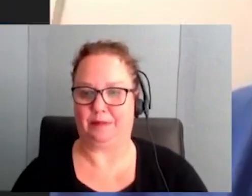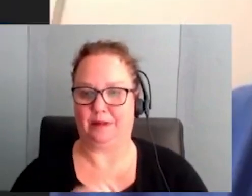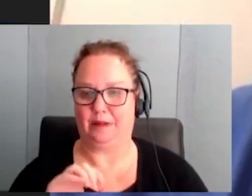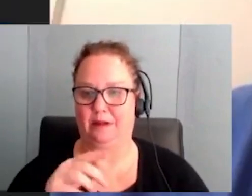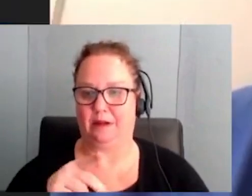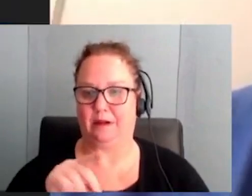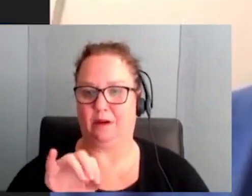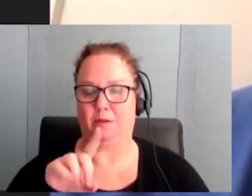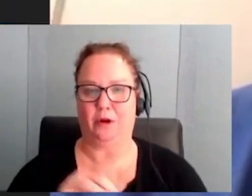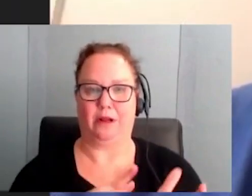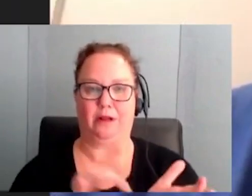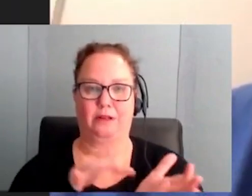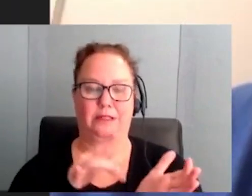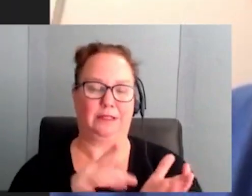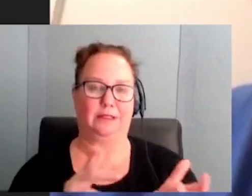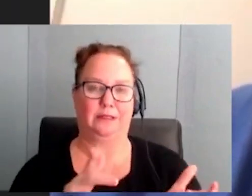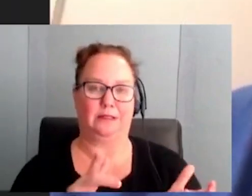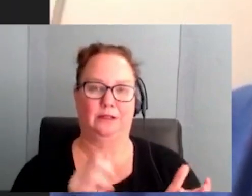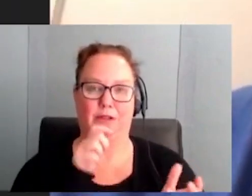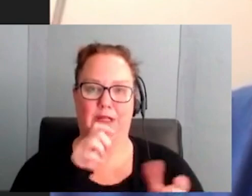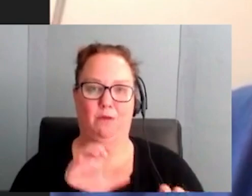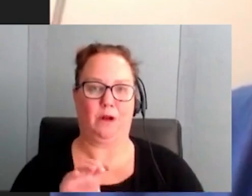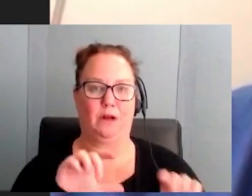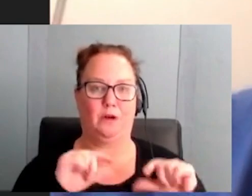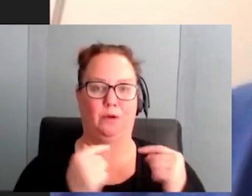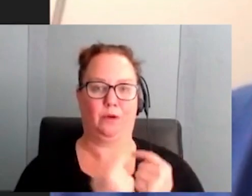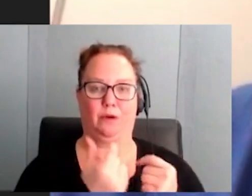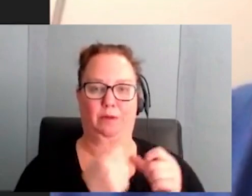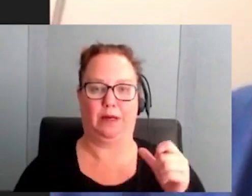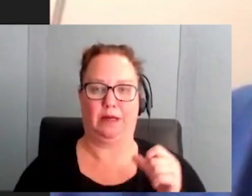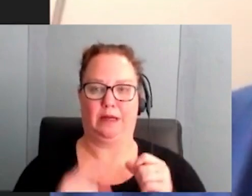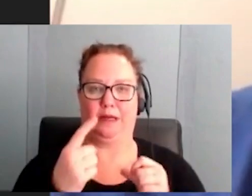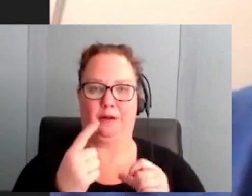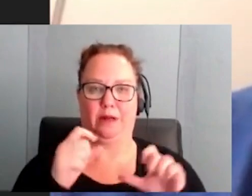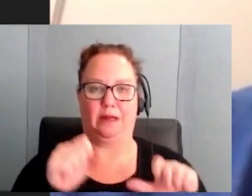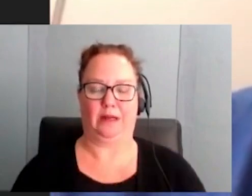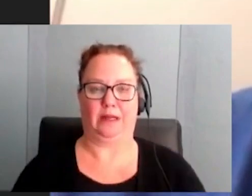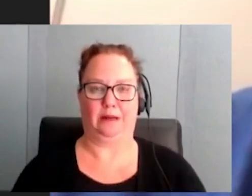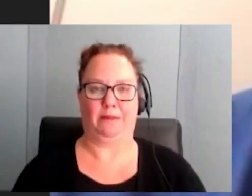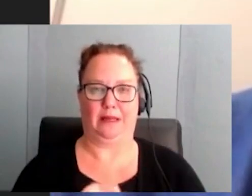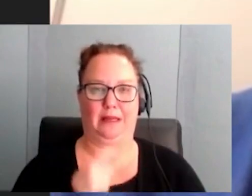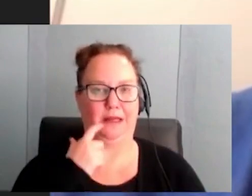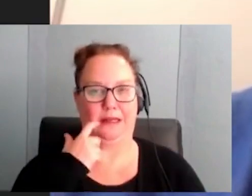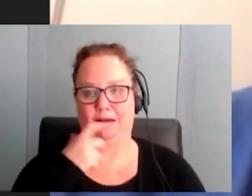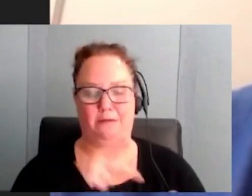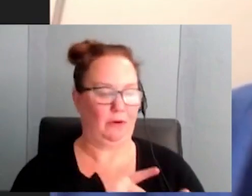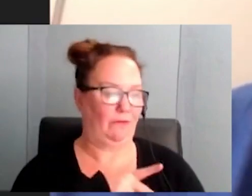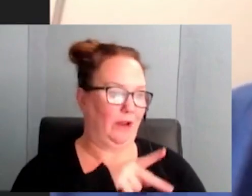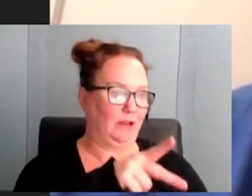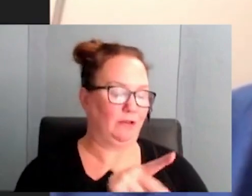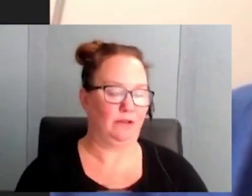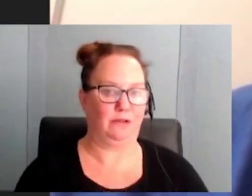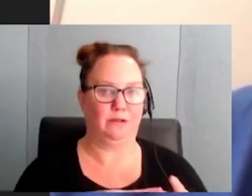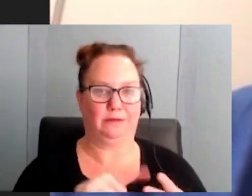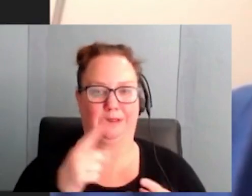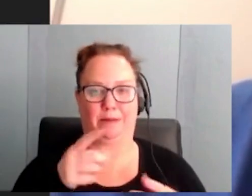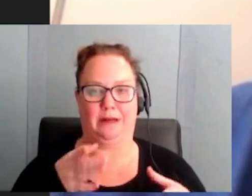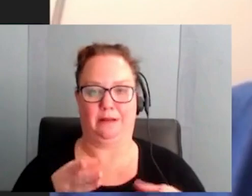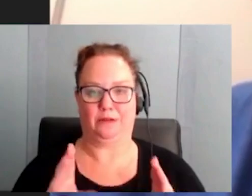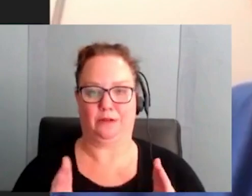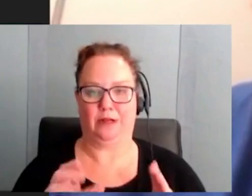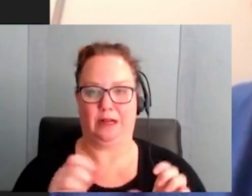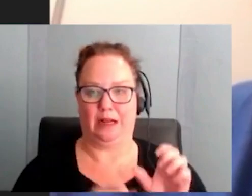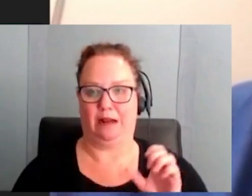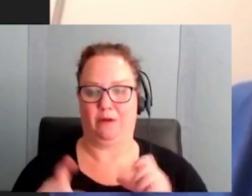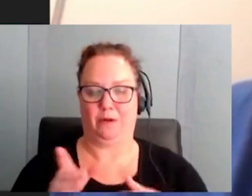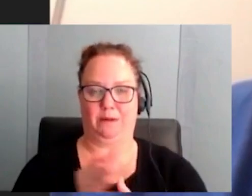Opioid abuse there isn't one demographic. I mean, anybody can be it, from a professional to somebody on the streets and everybody